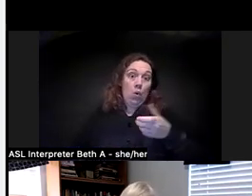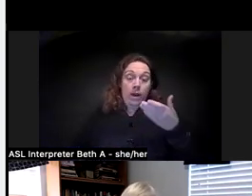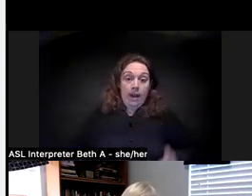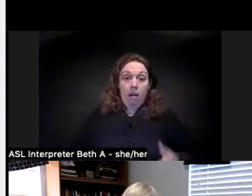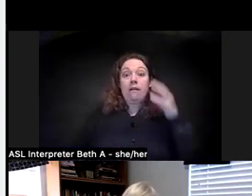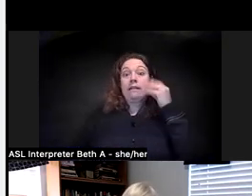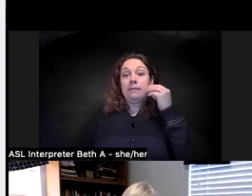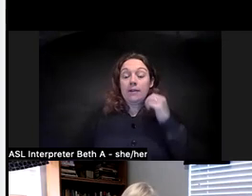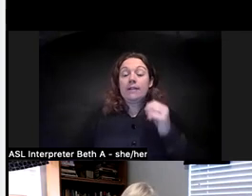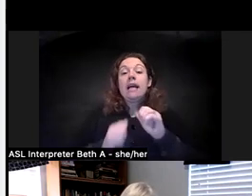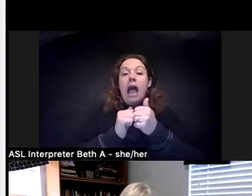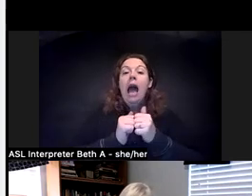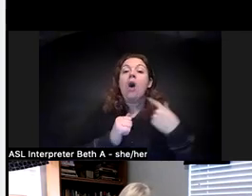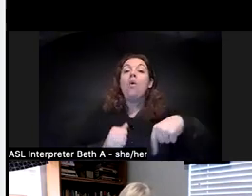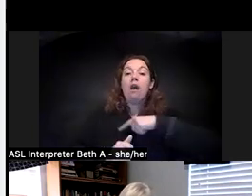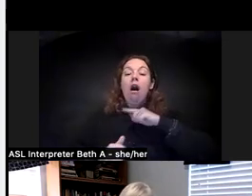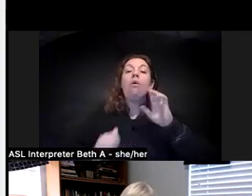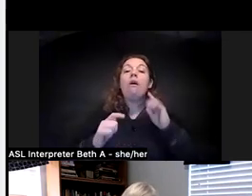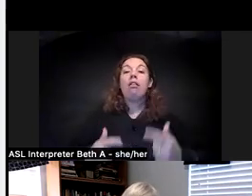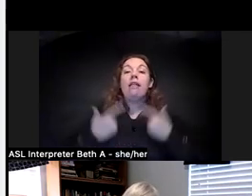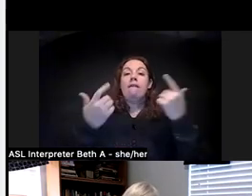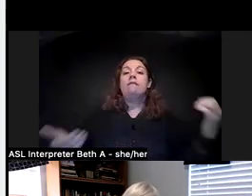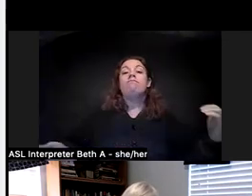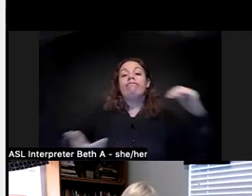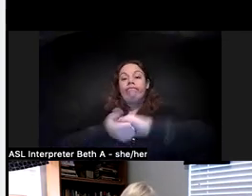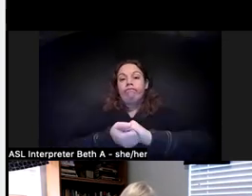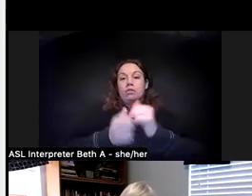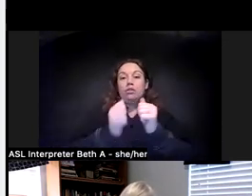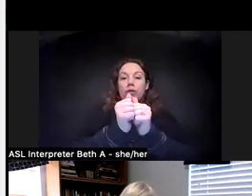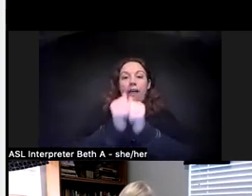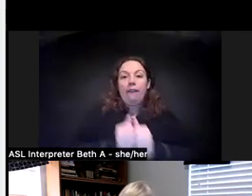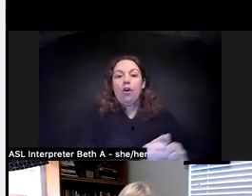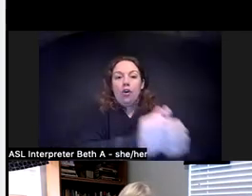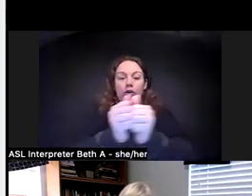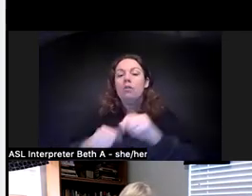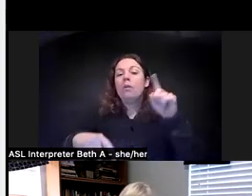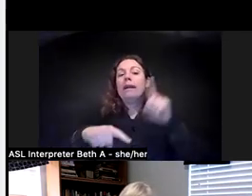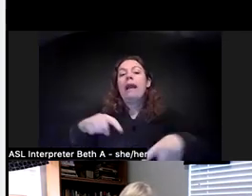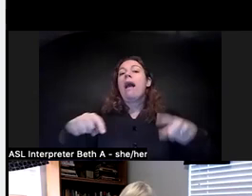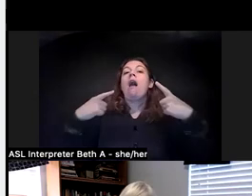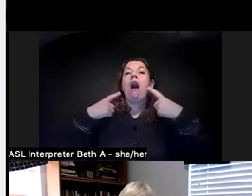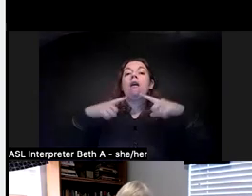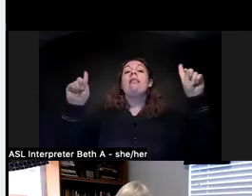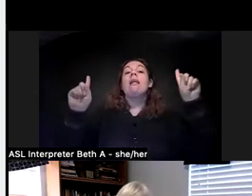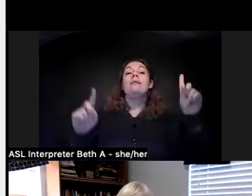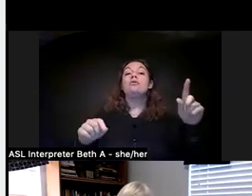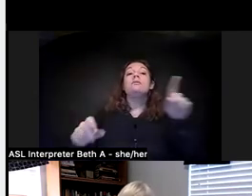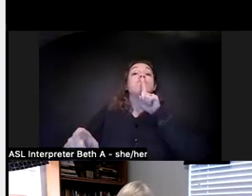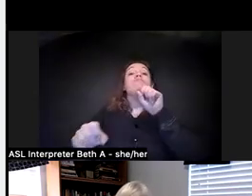society if we are not accessible to all. So the ADA, Section 504,